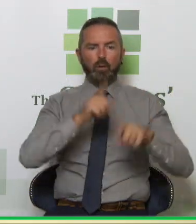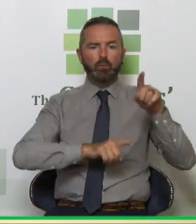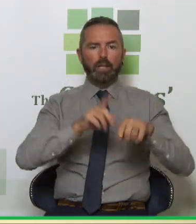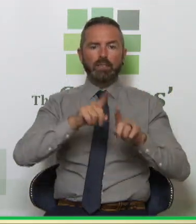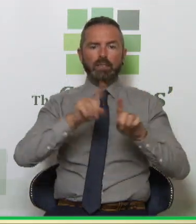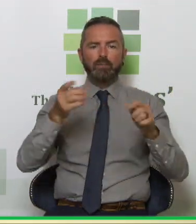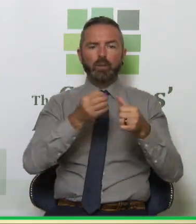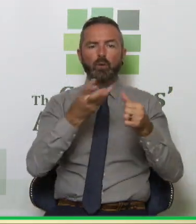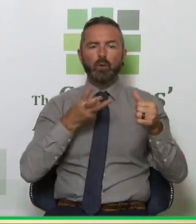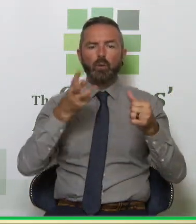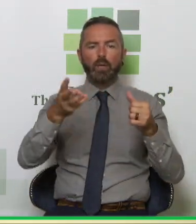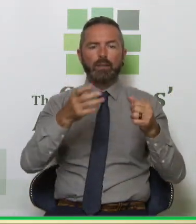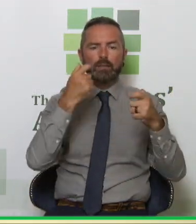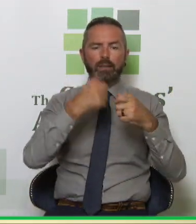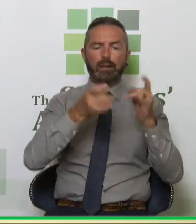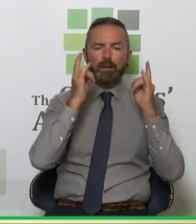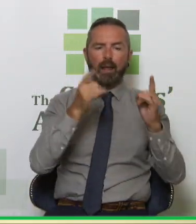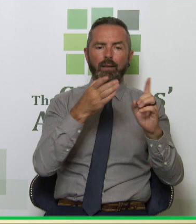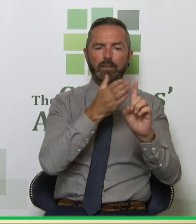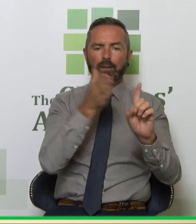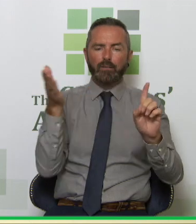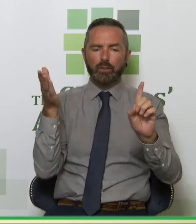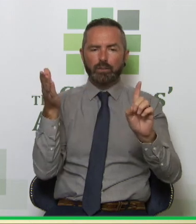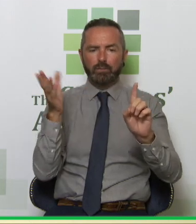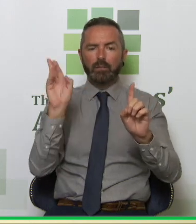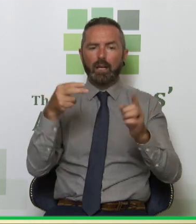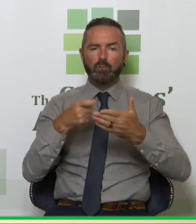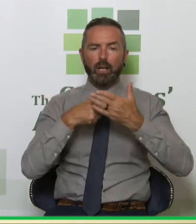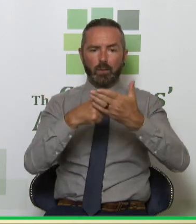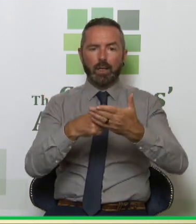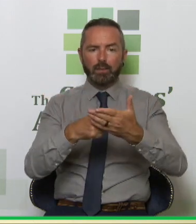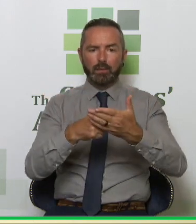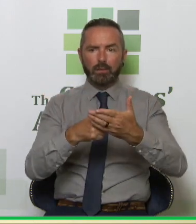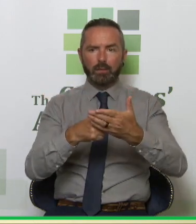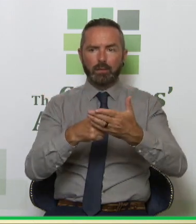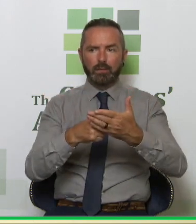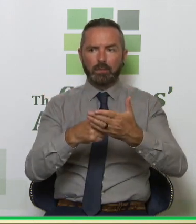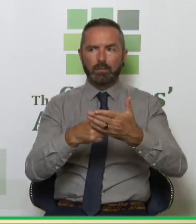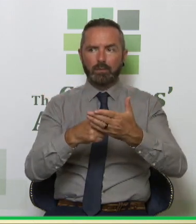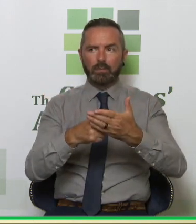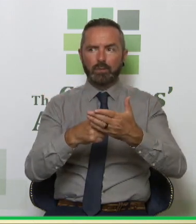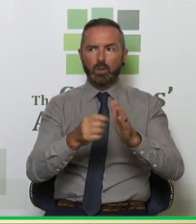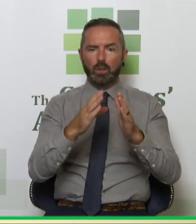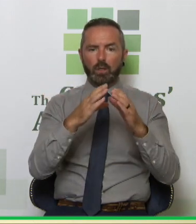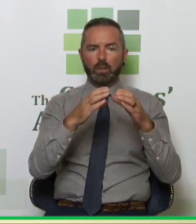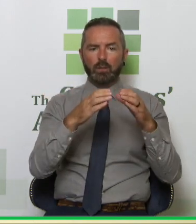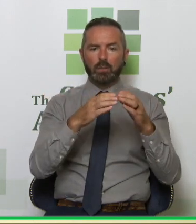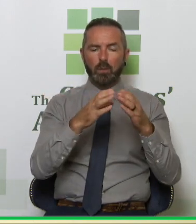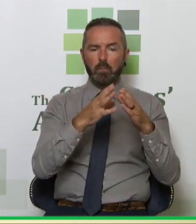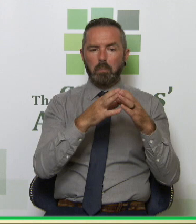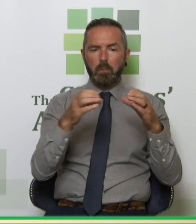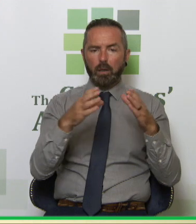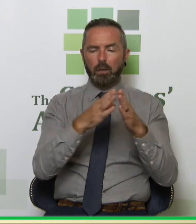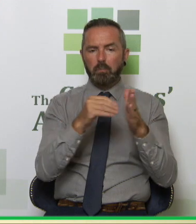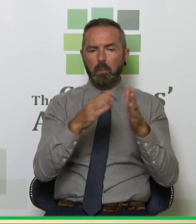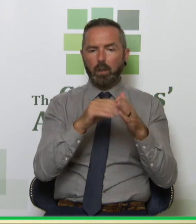different alternatives that the Citizens' Assembly can recommend, notwithstanding the fact that Model B, as we call it, health diversion, is the